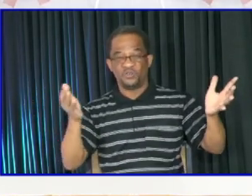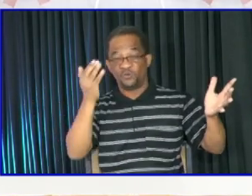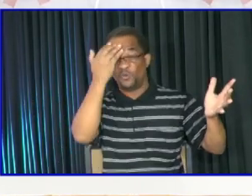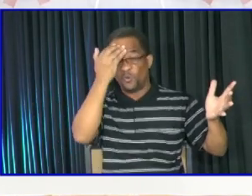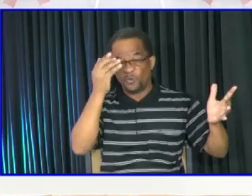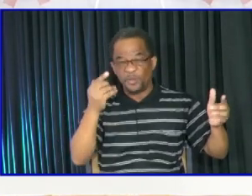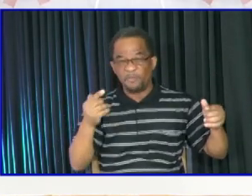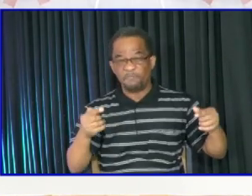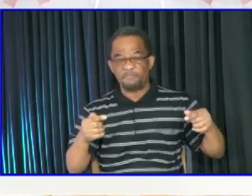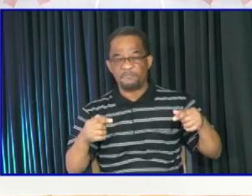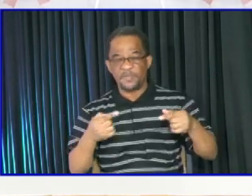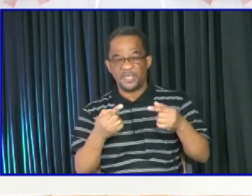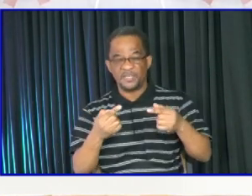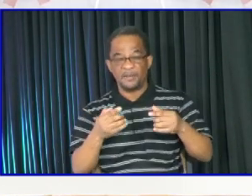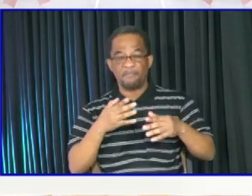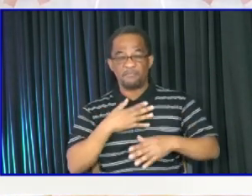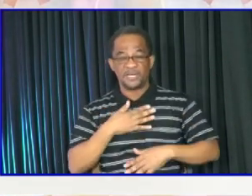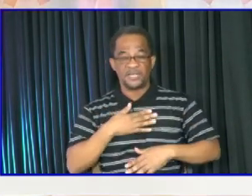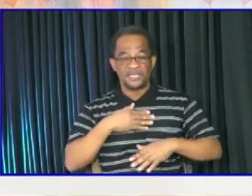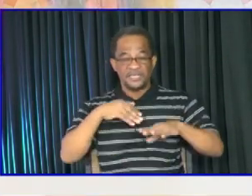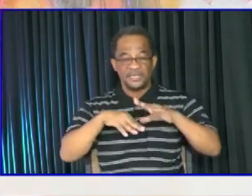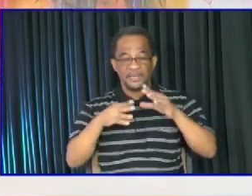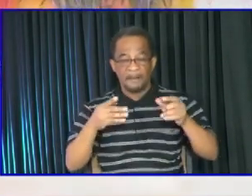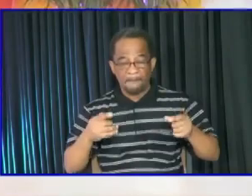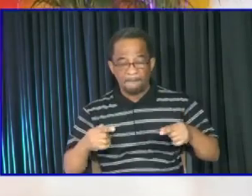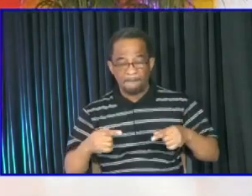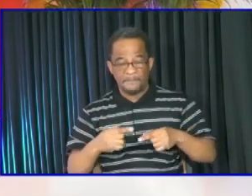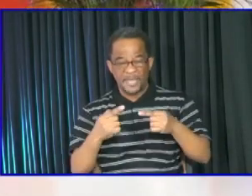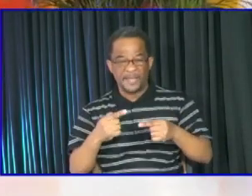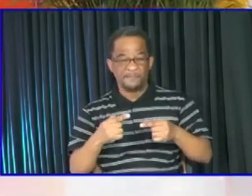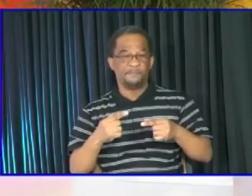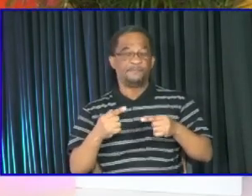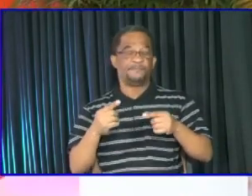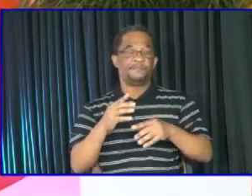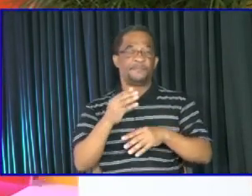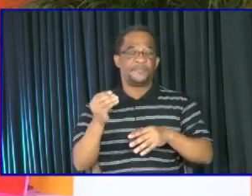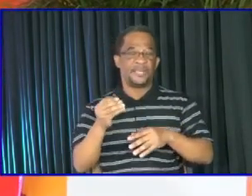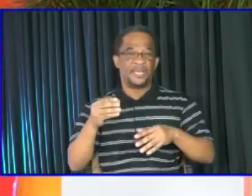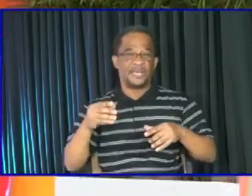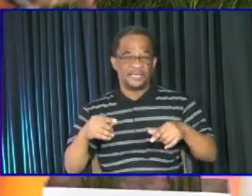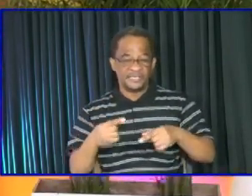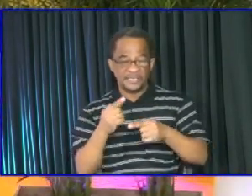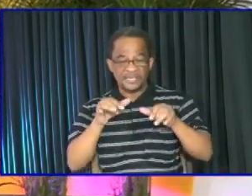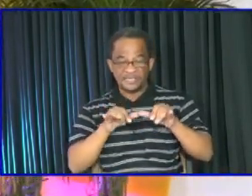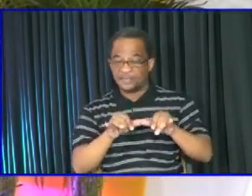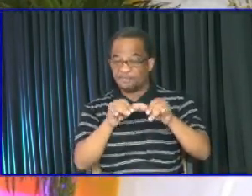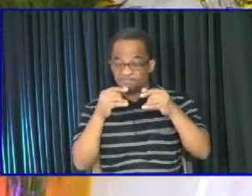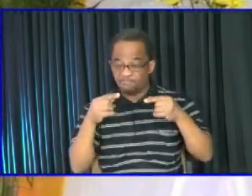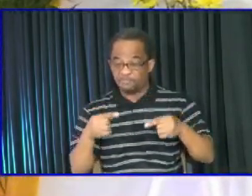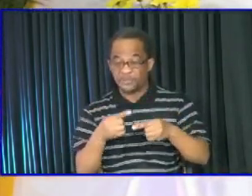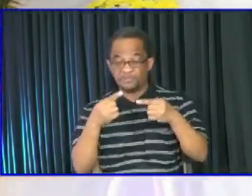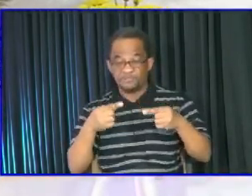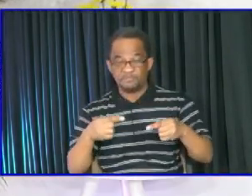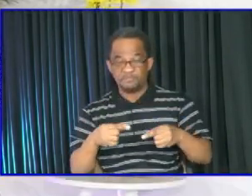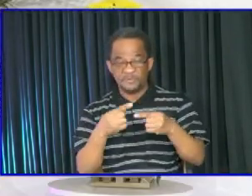body writhing in pain and agony and agony and agony and agony.